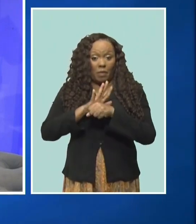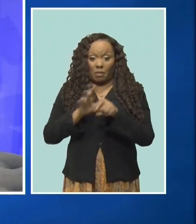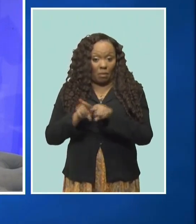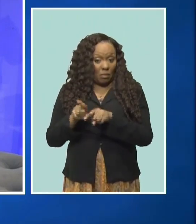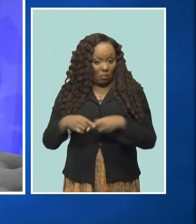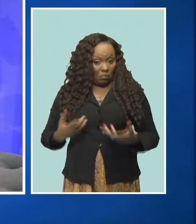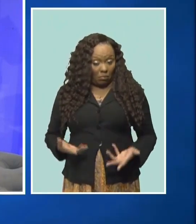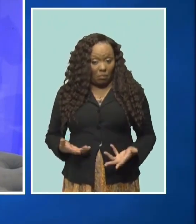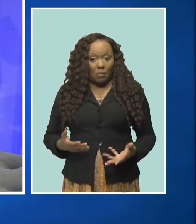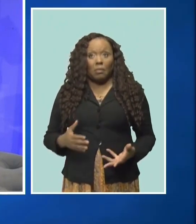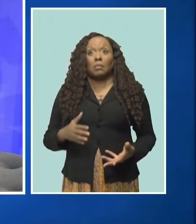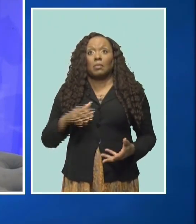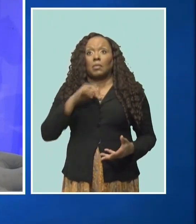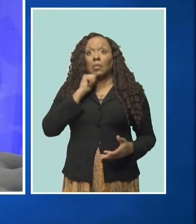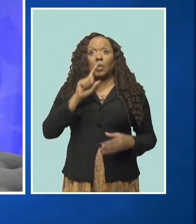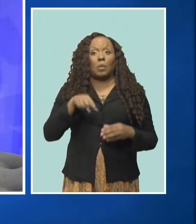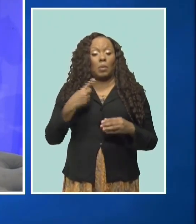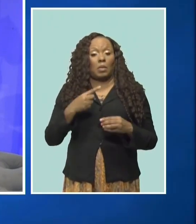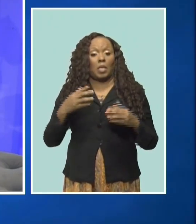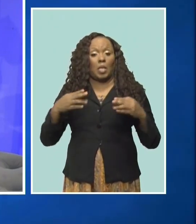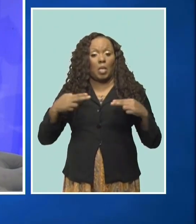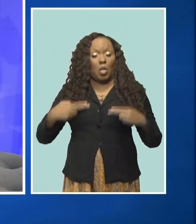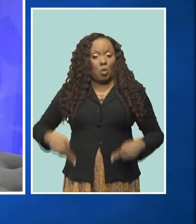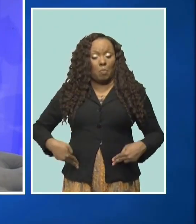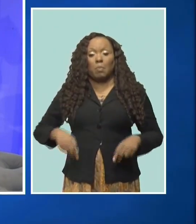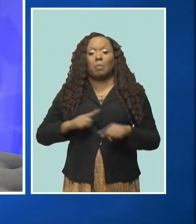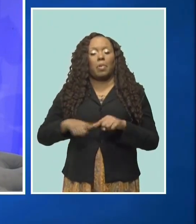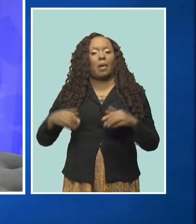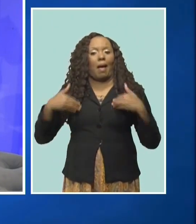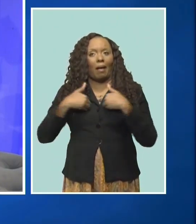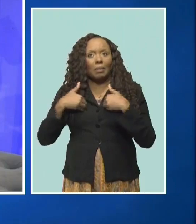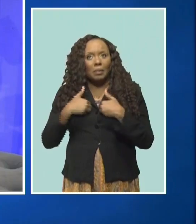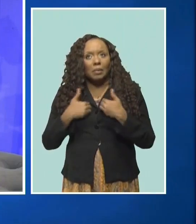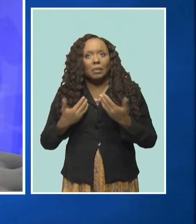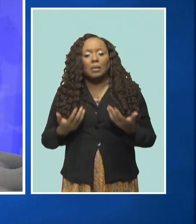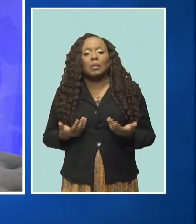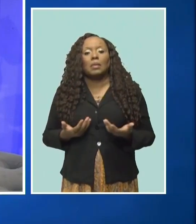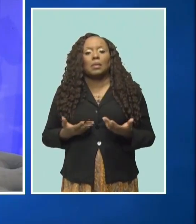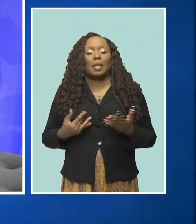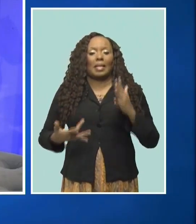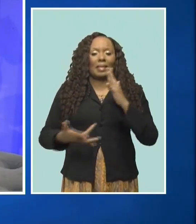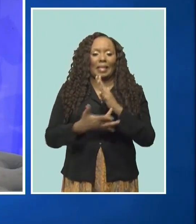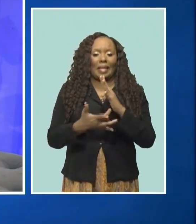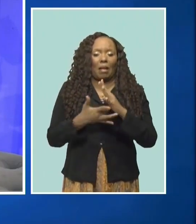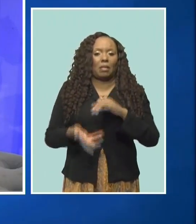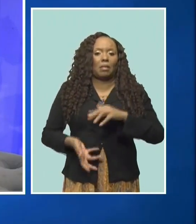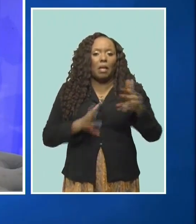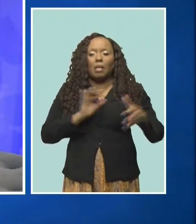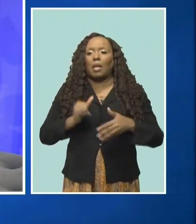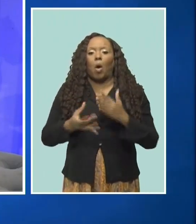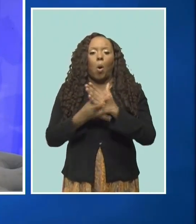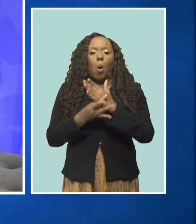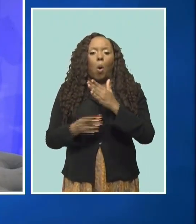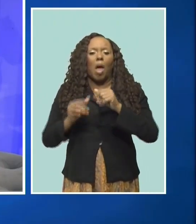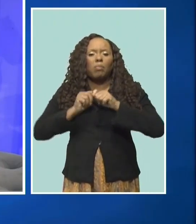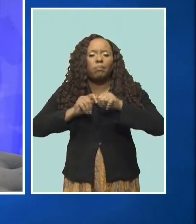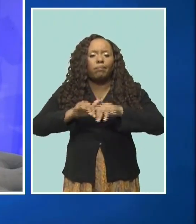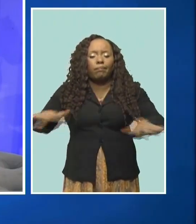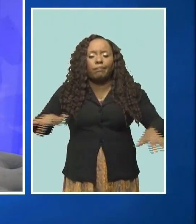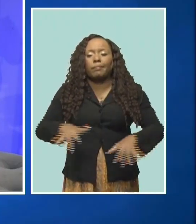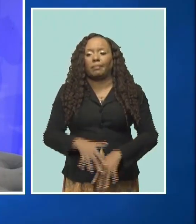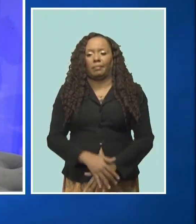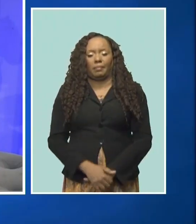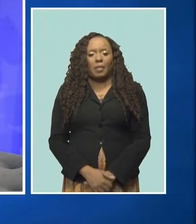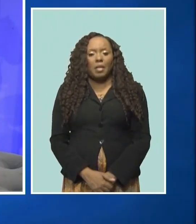hazards as well, not just affecting humans, but also animals. And of course, there are technological hazards like oil spills, etc. So